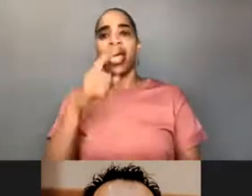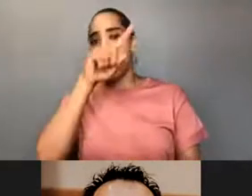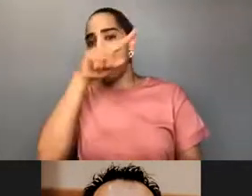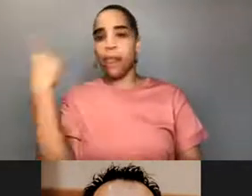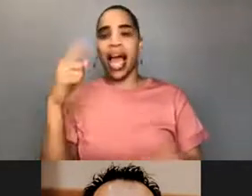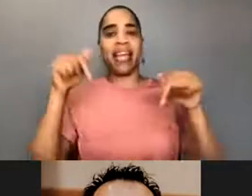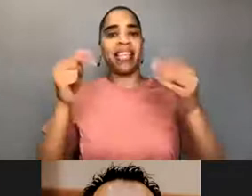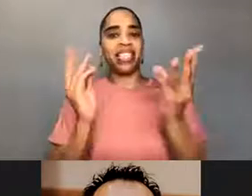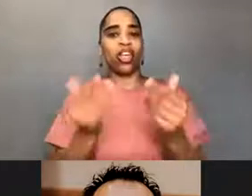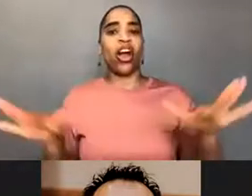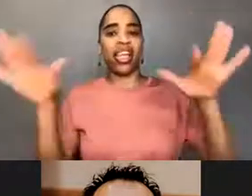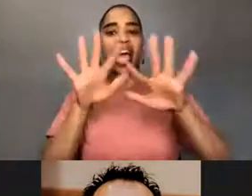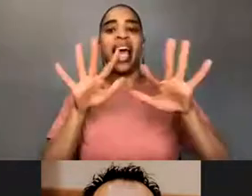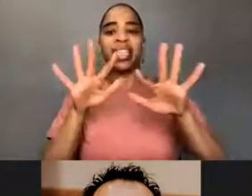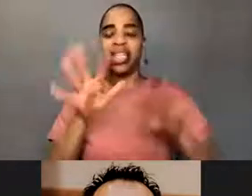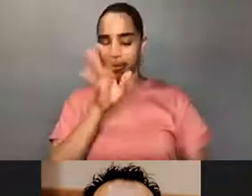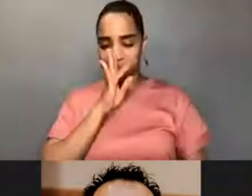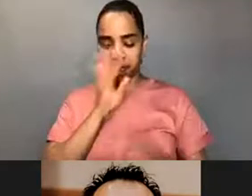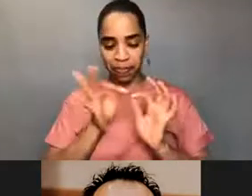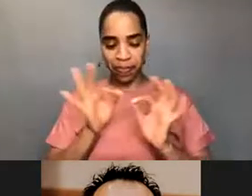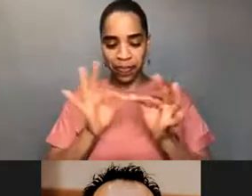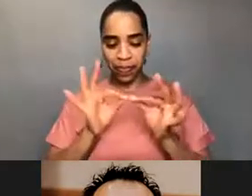Yechan. Machan epesho.